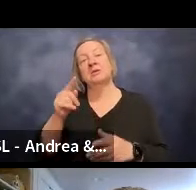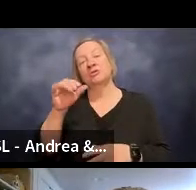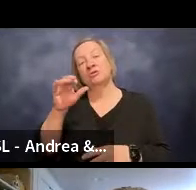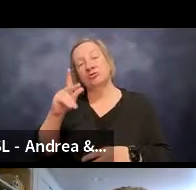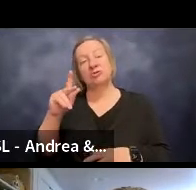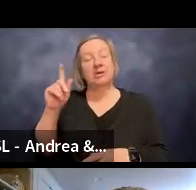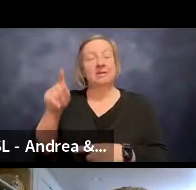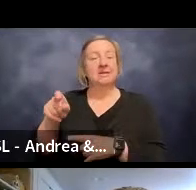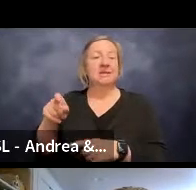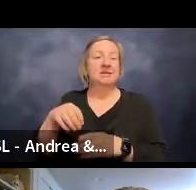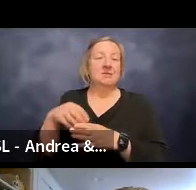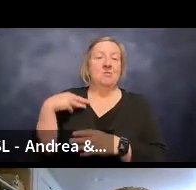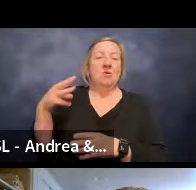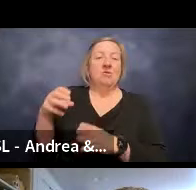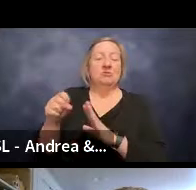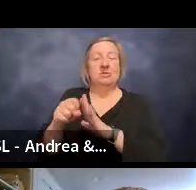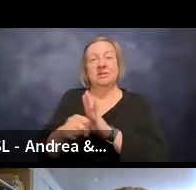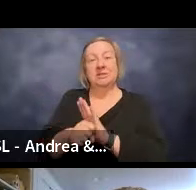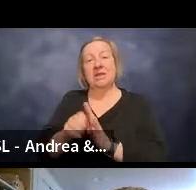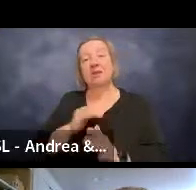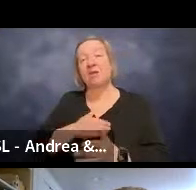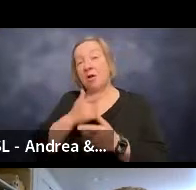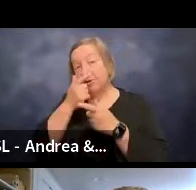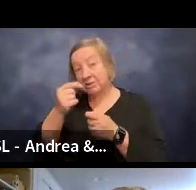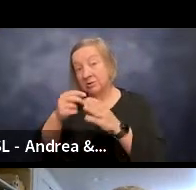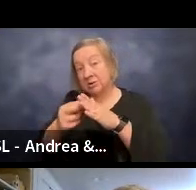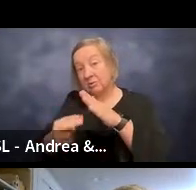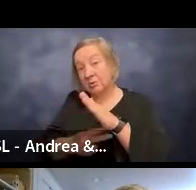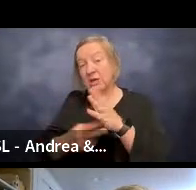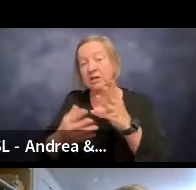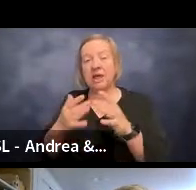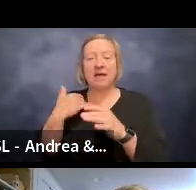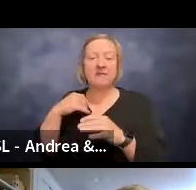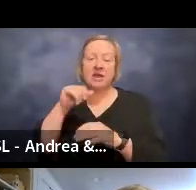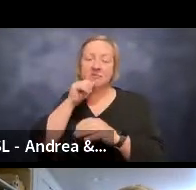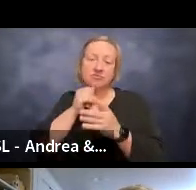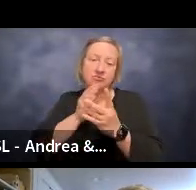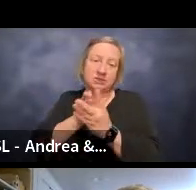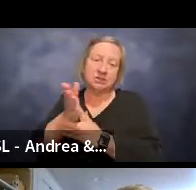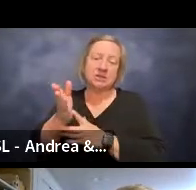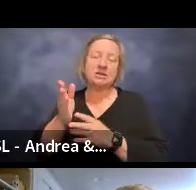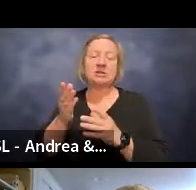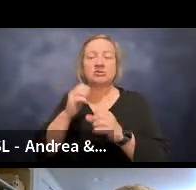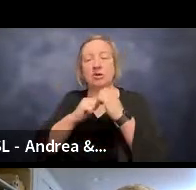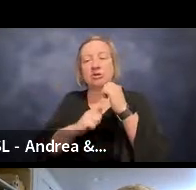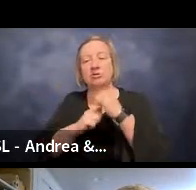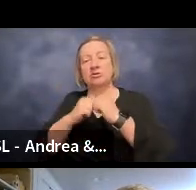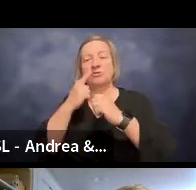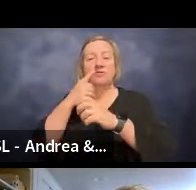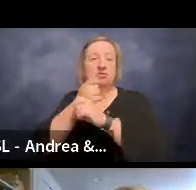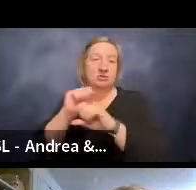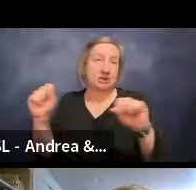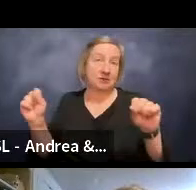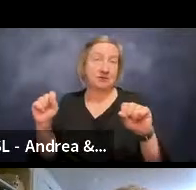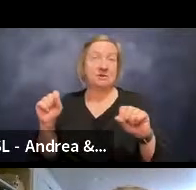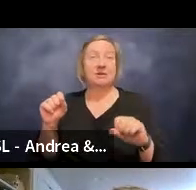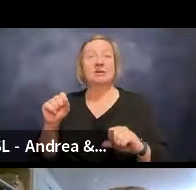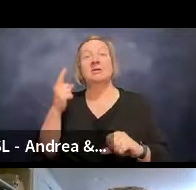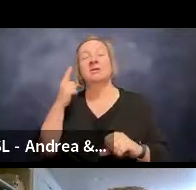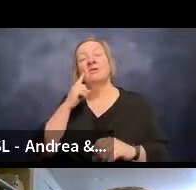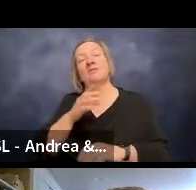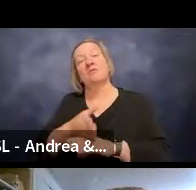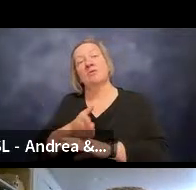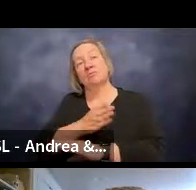state. Our interest in this bridge is obviously to have a resilient structure for safety and for